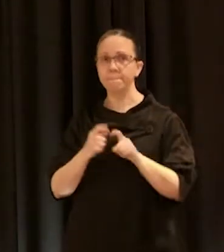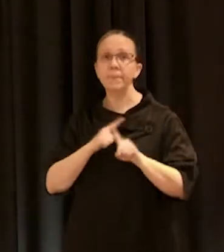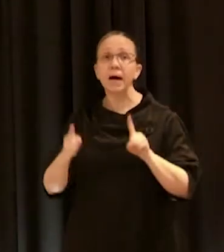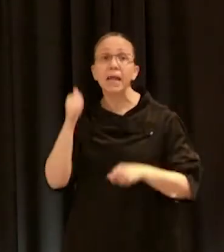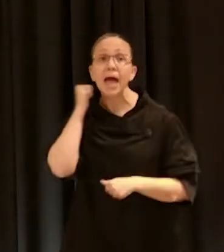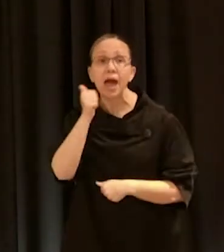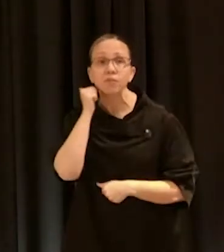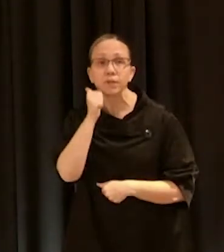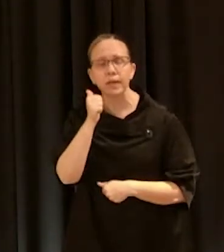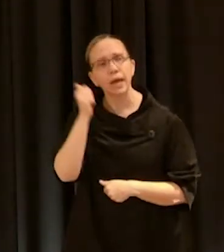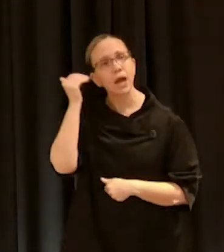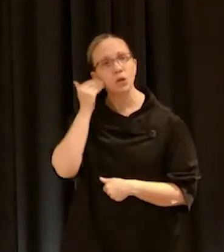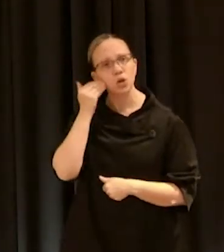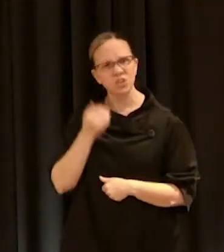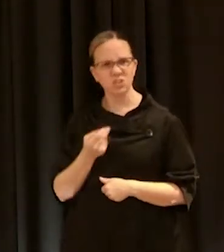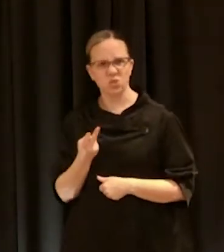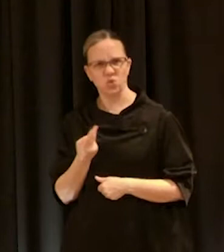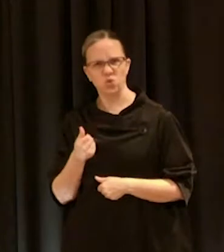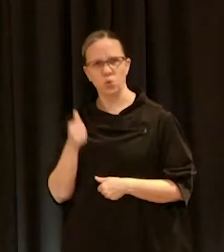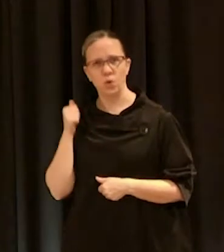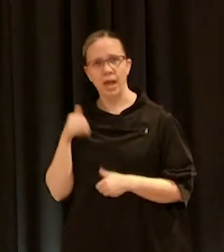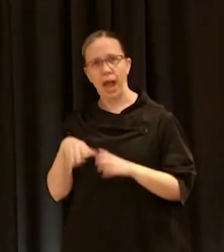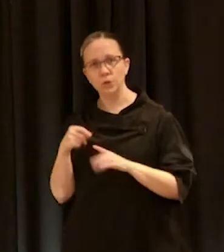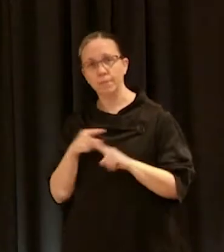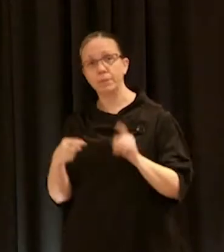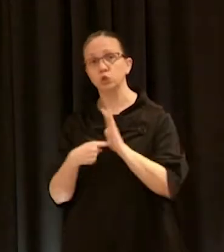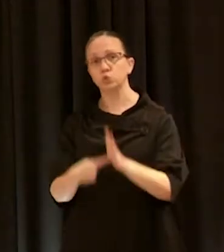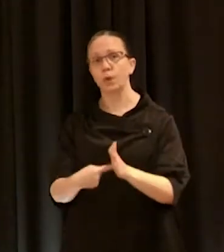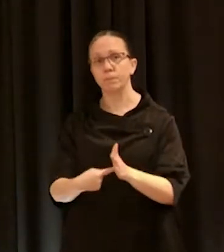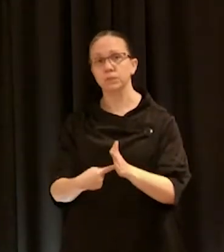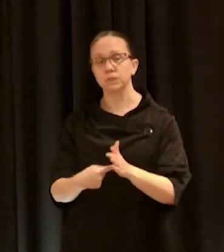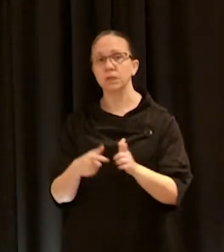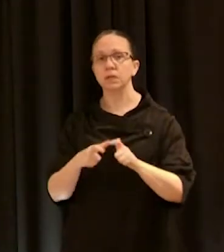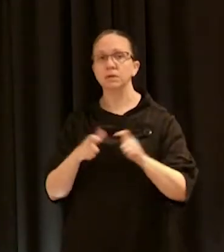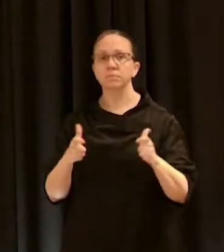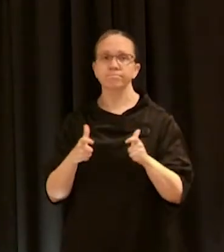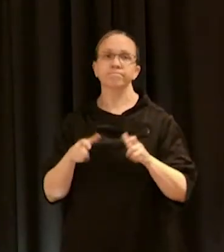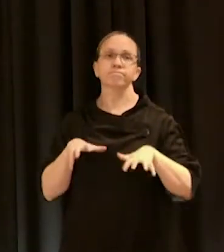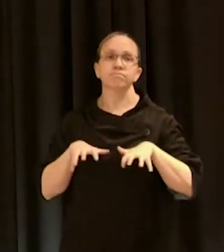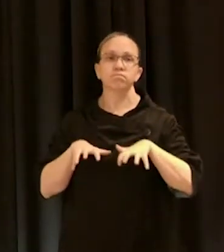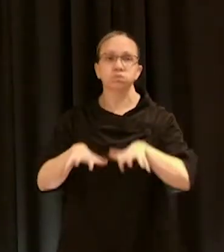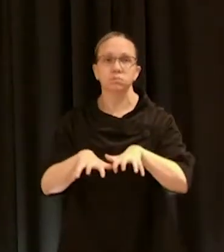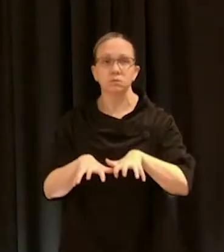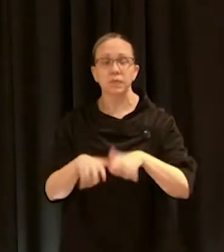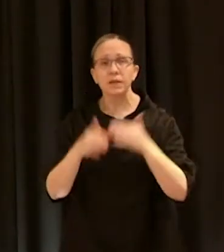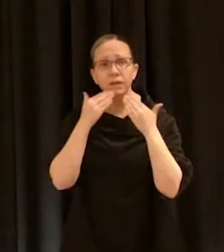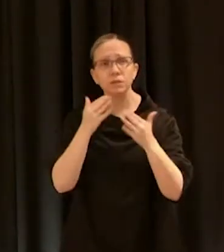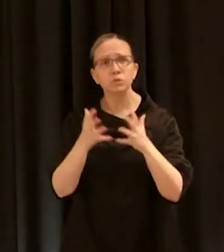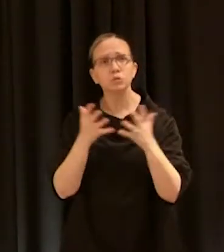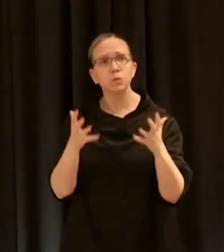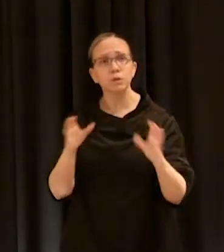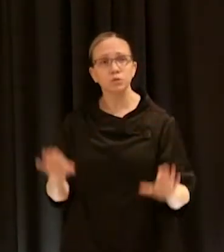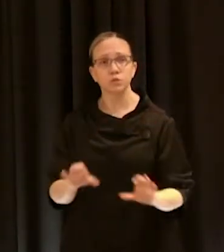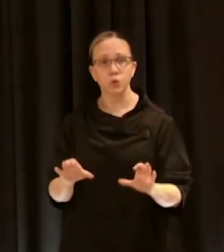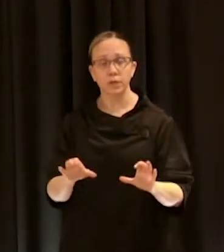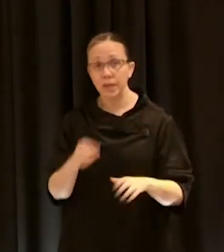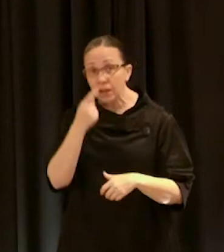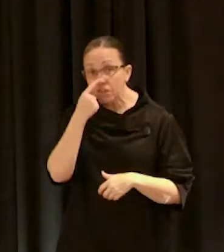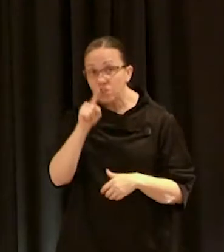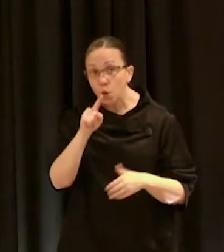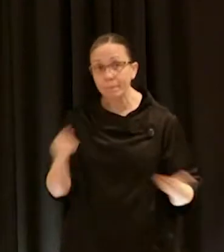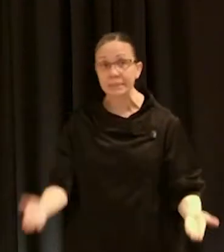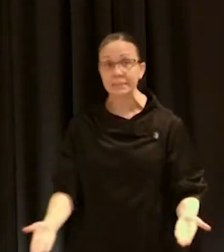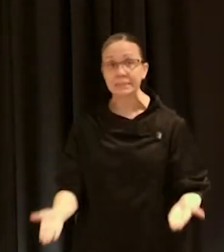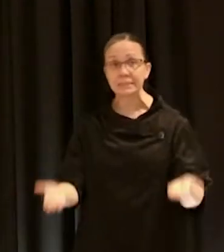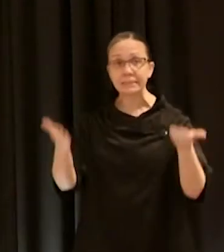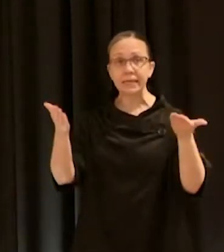day. And I know there's just a couple of you out there, but you represent a great army. And so thank you so much for doing what you're doing. If you don't mind,